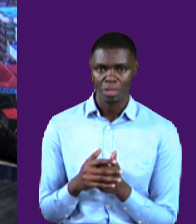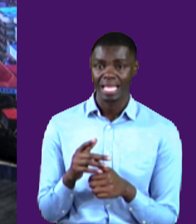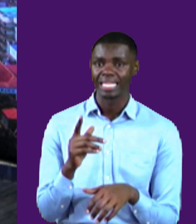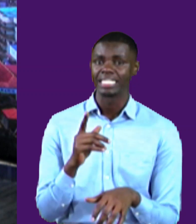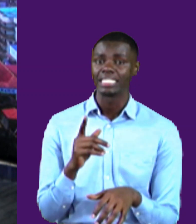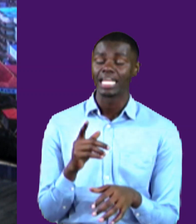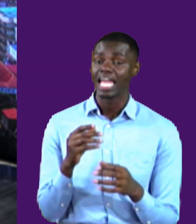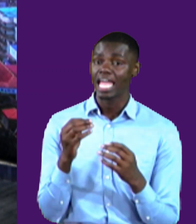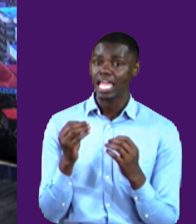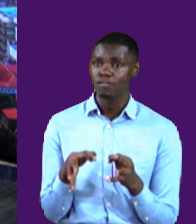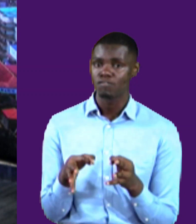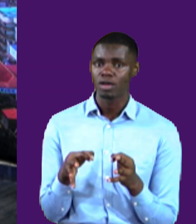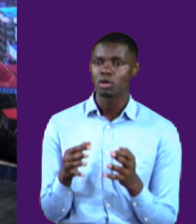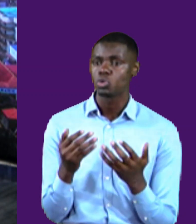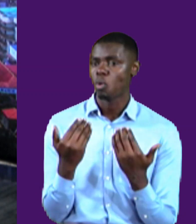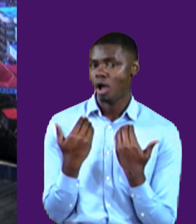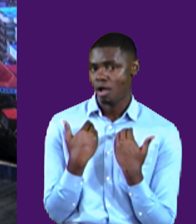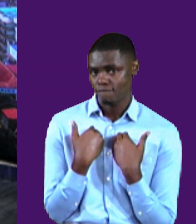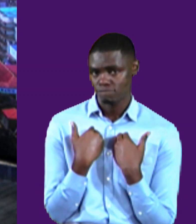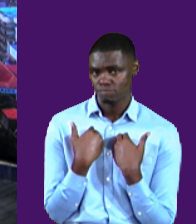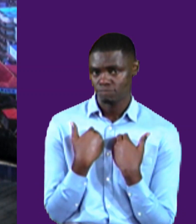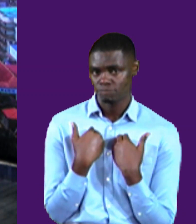you have